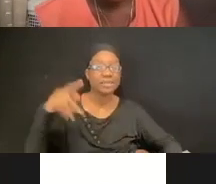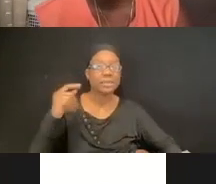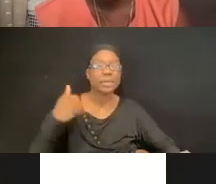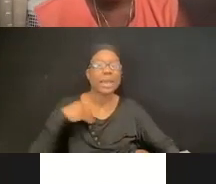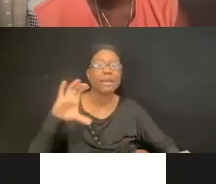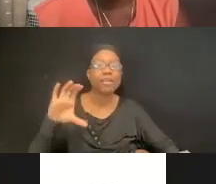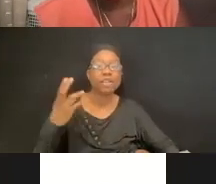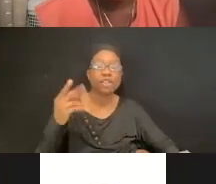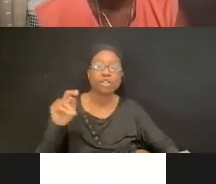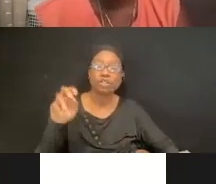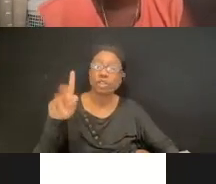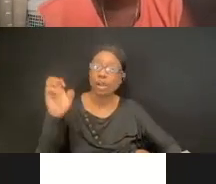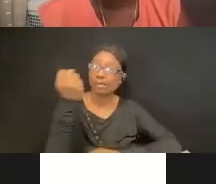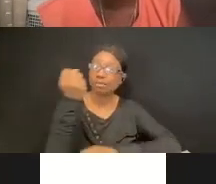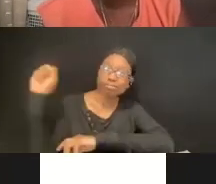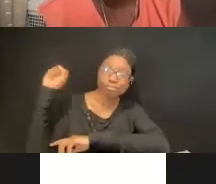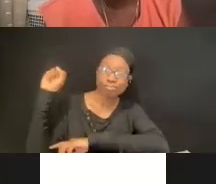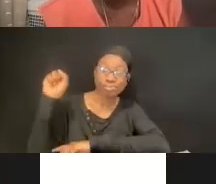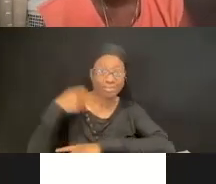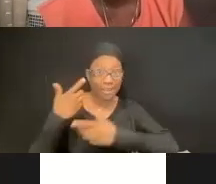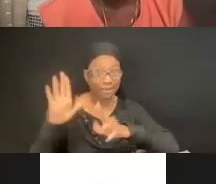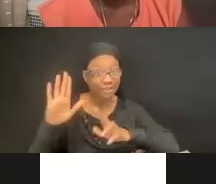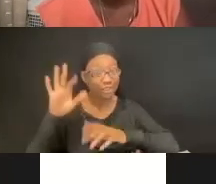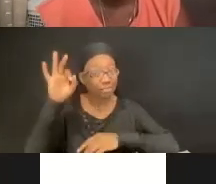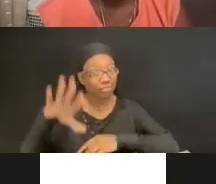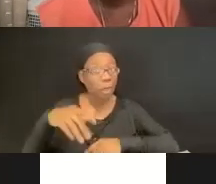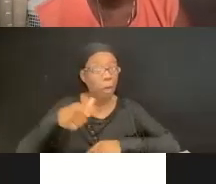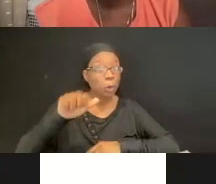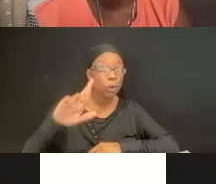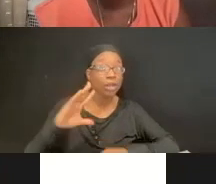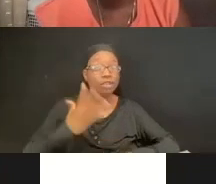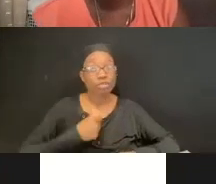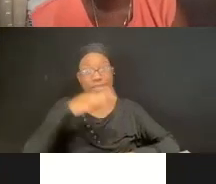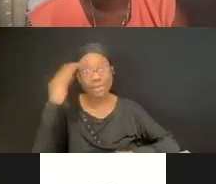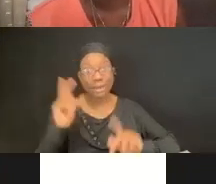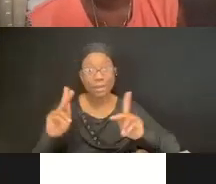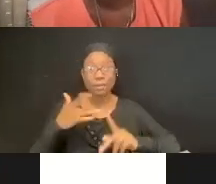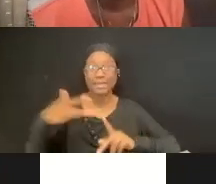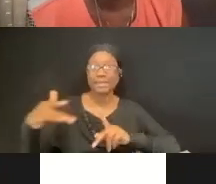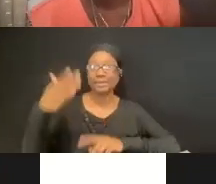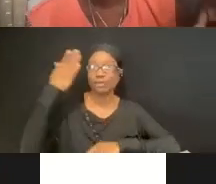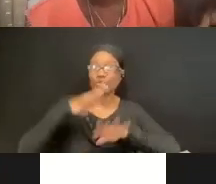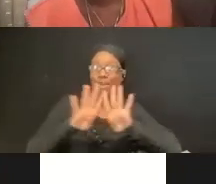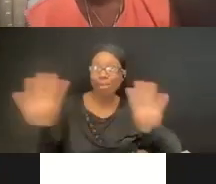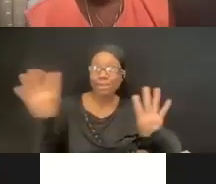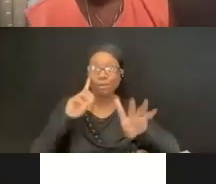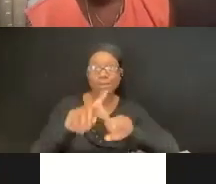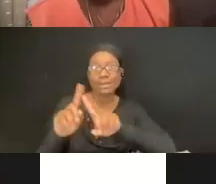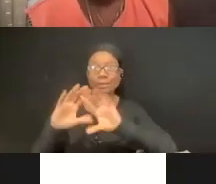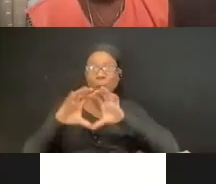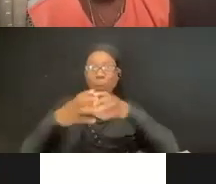that are on the front lines of lots of different movements. So similarly here, what we saw in Charlotte is the people who were